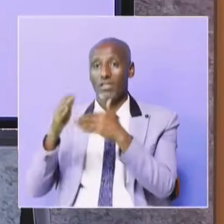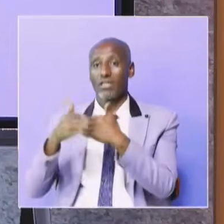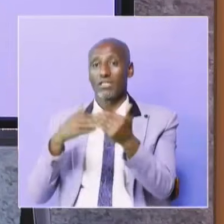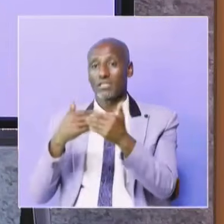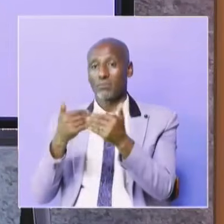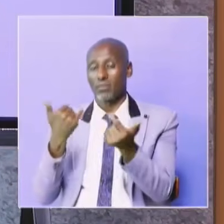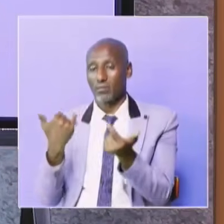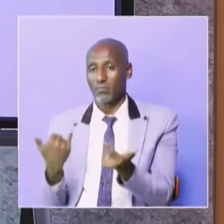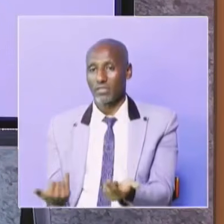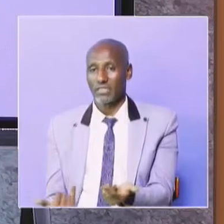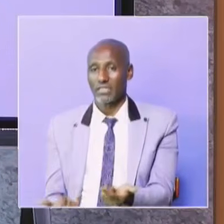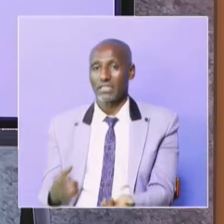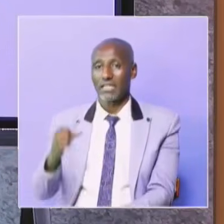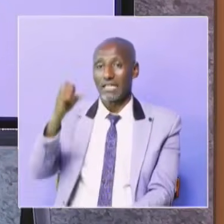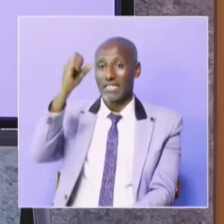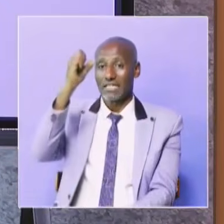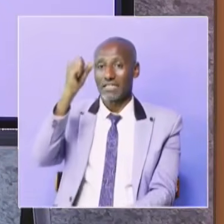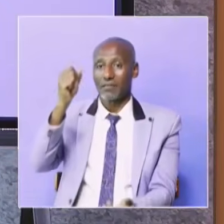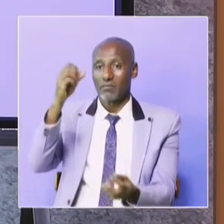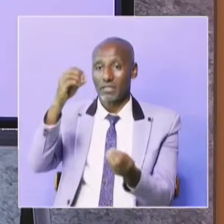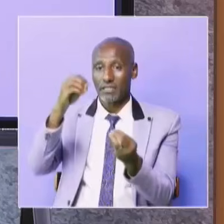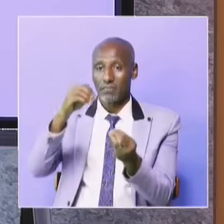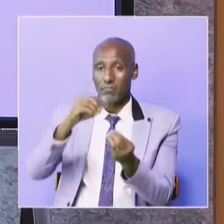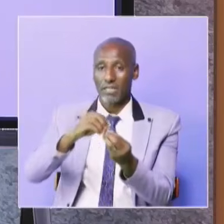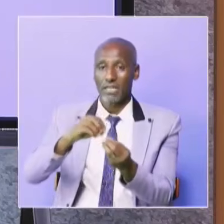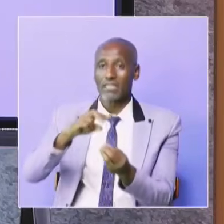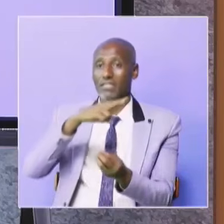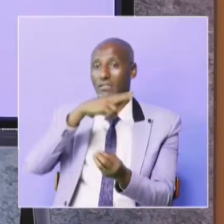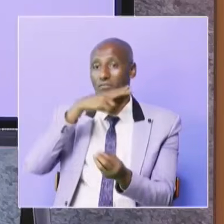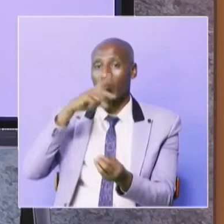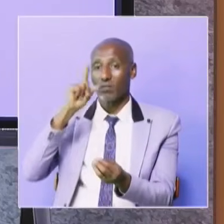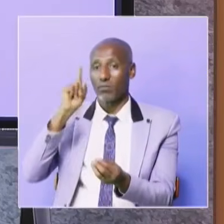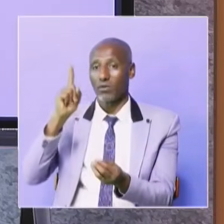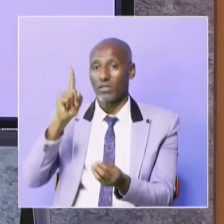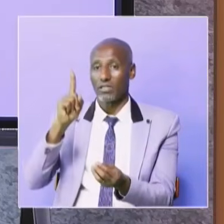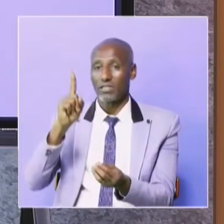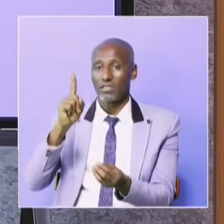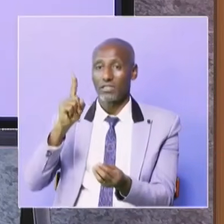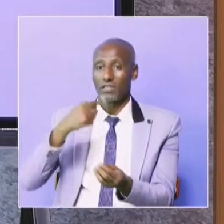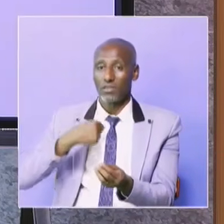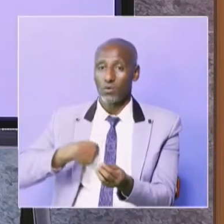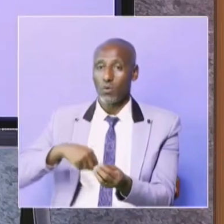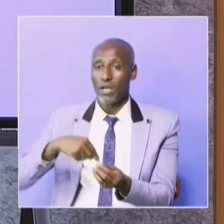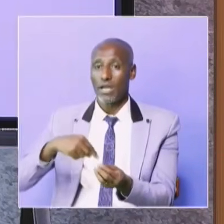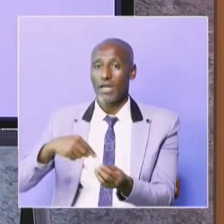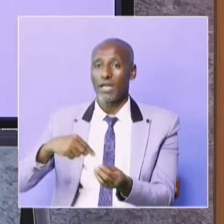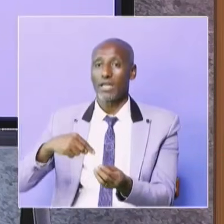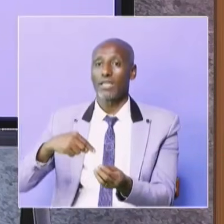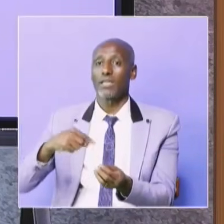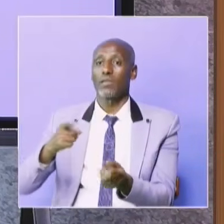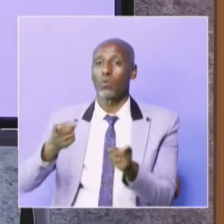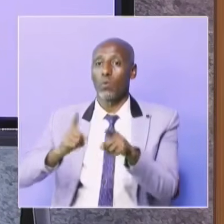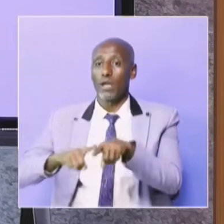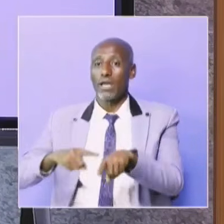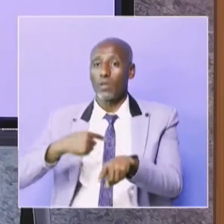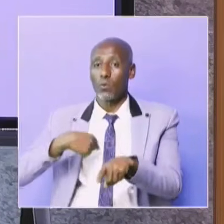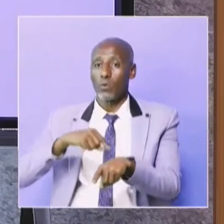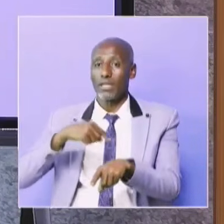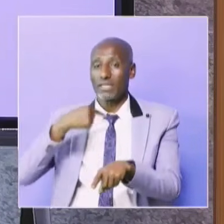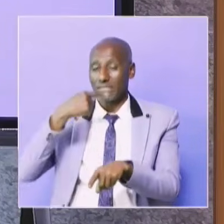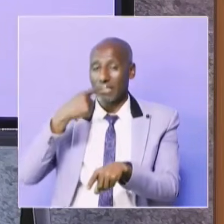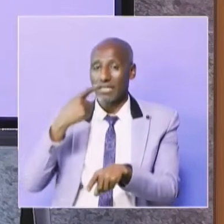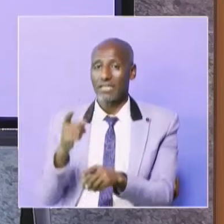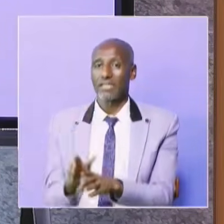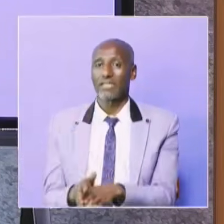is subject plus verb 1, right? Good. When we say verb 1, I also say what?